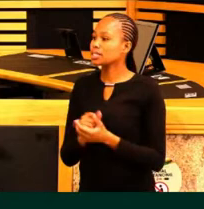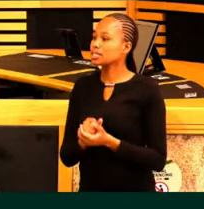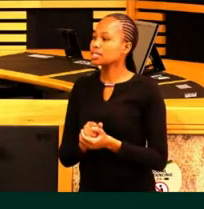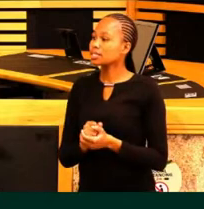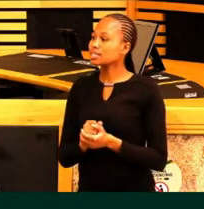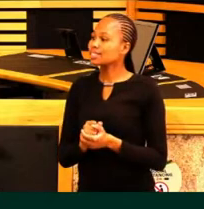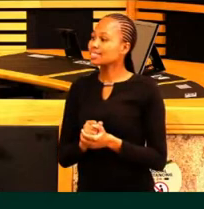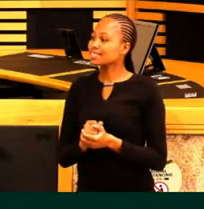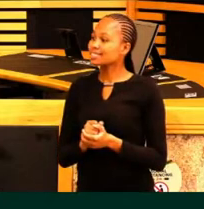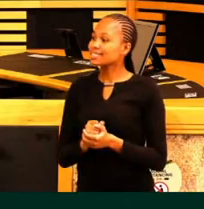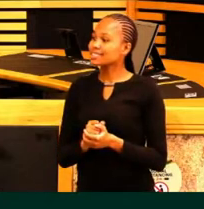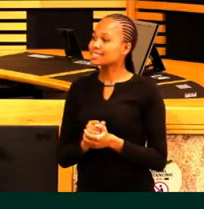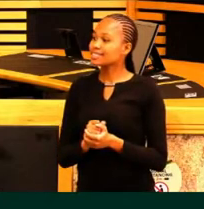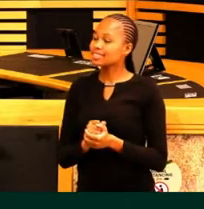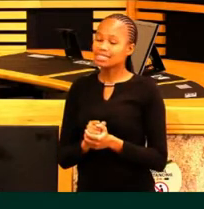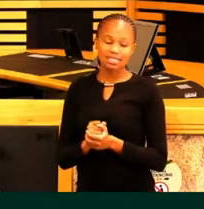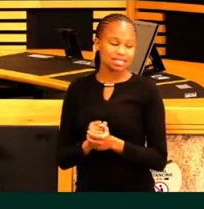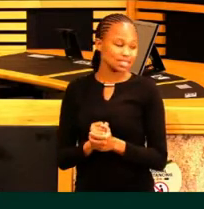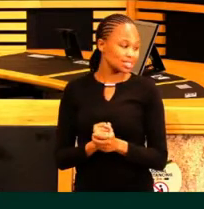indie